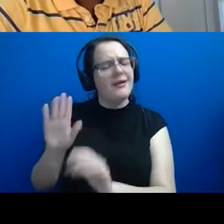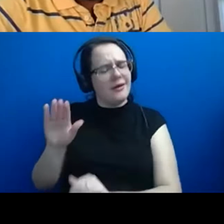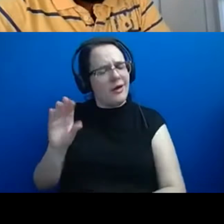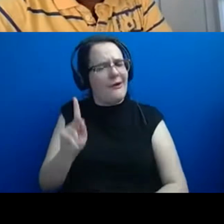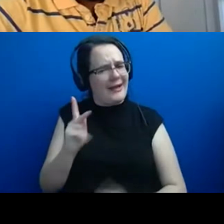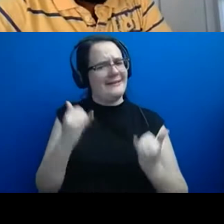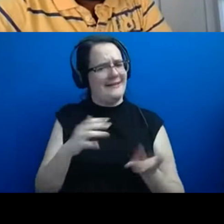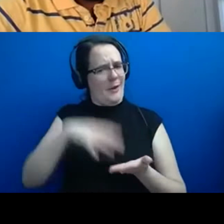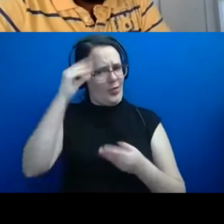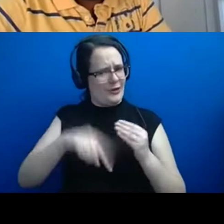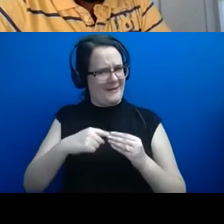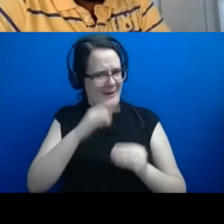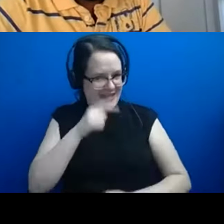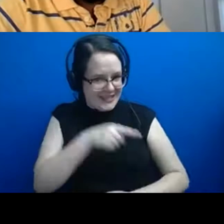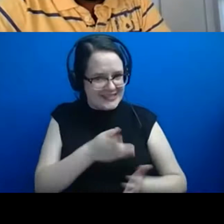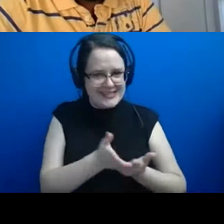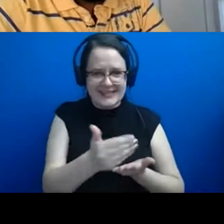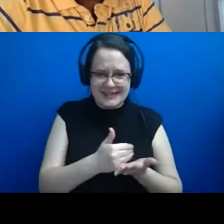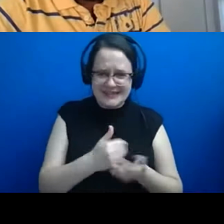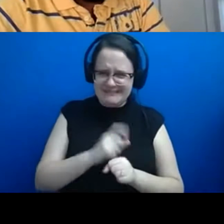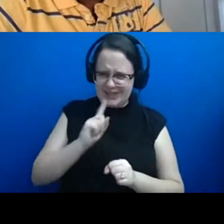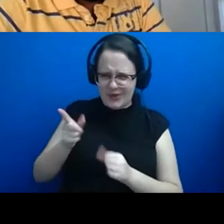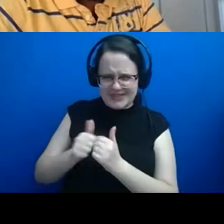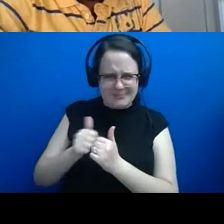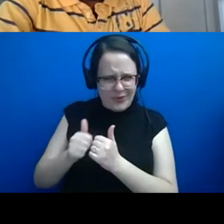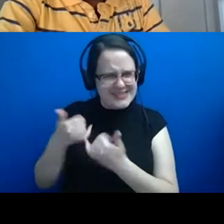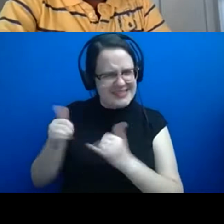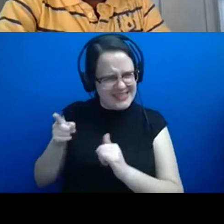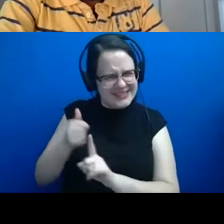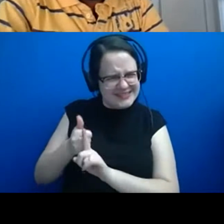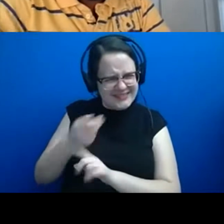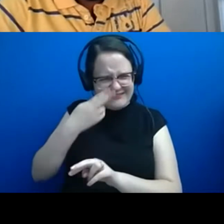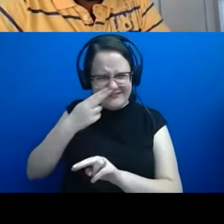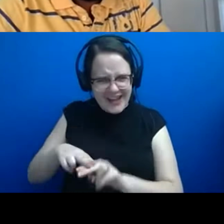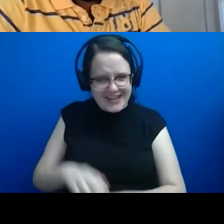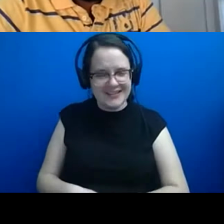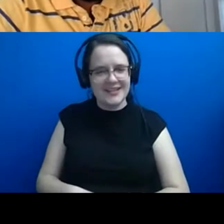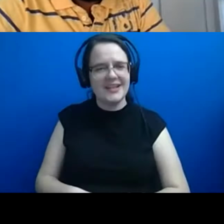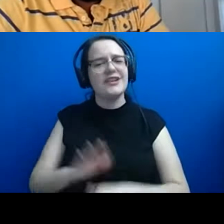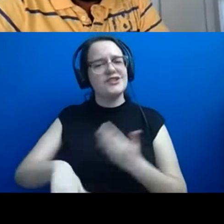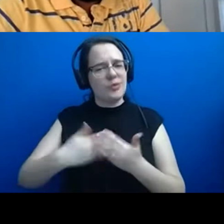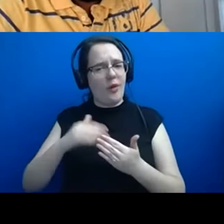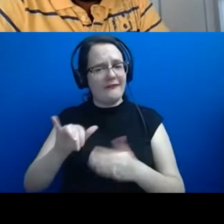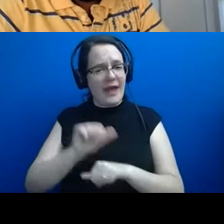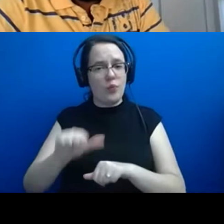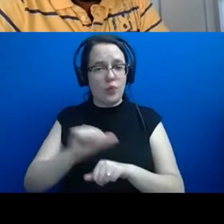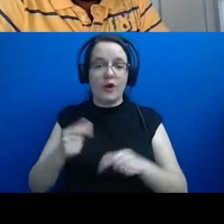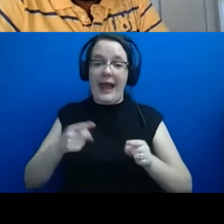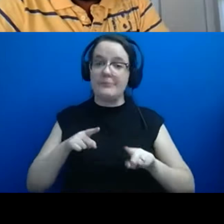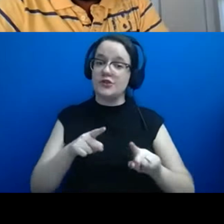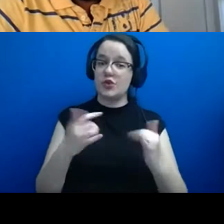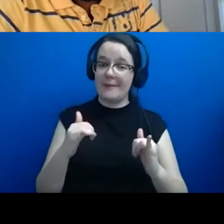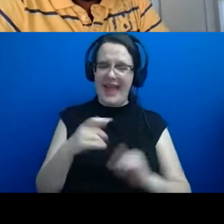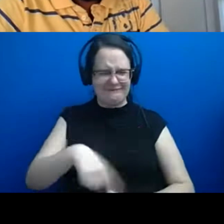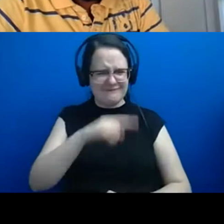and out so that sports can still be fun, so that all of that work that happens during play is something kids